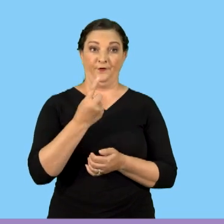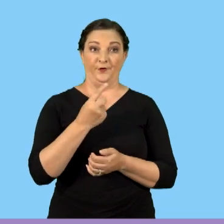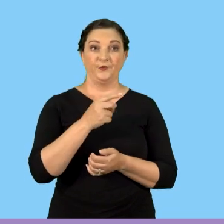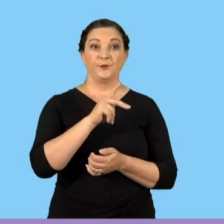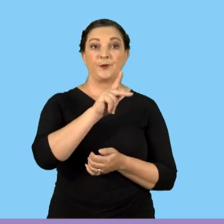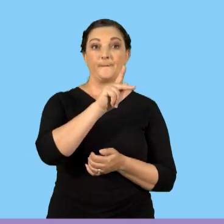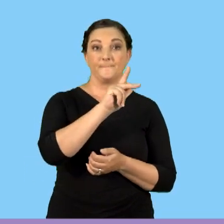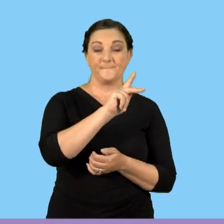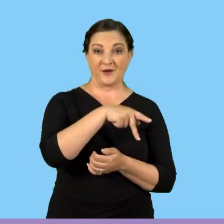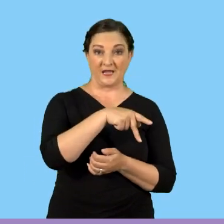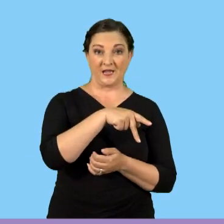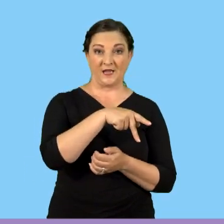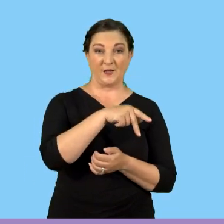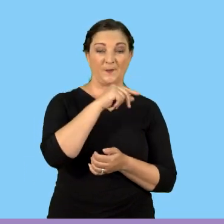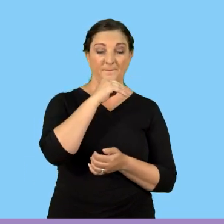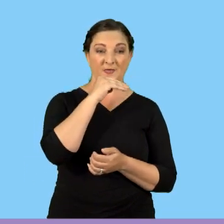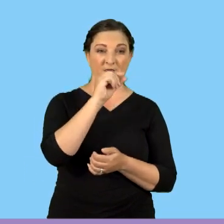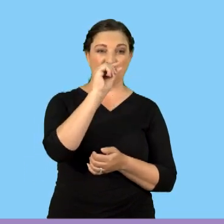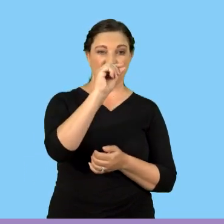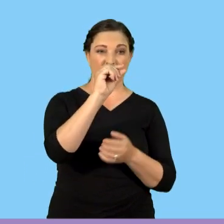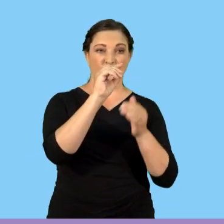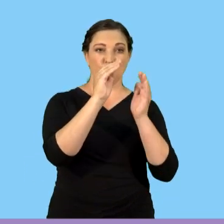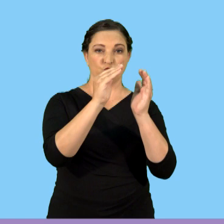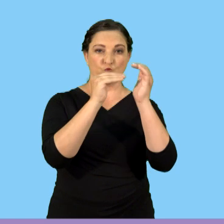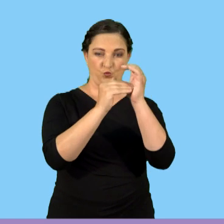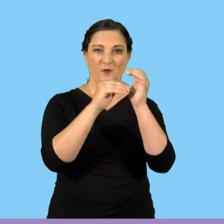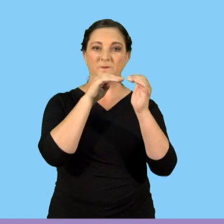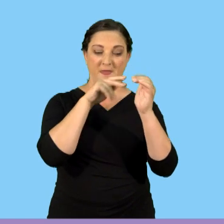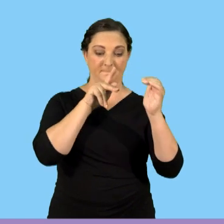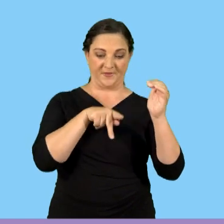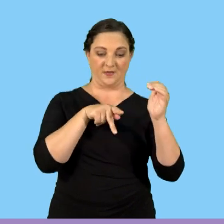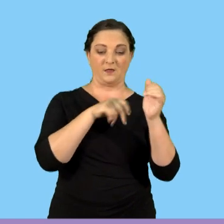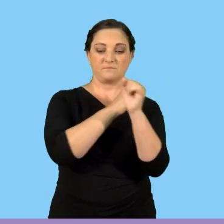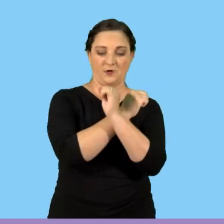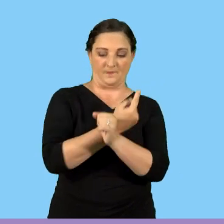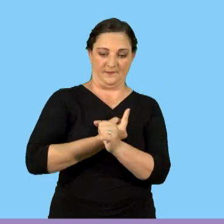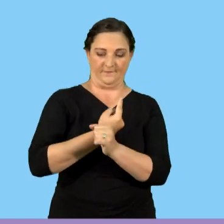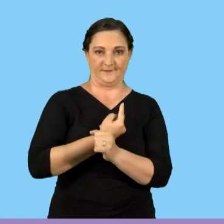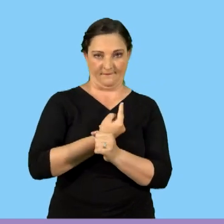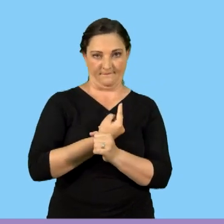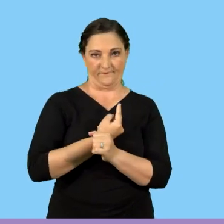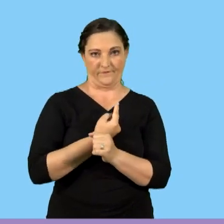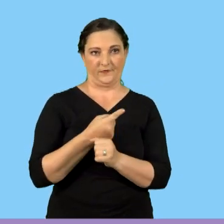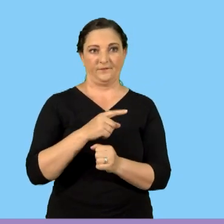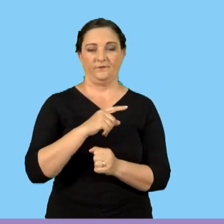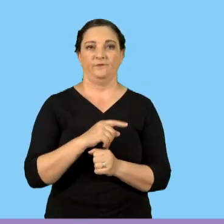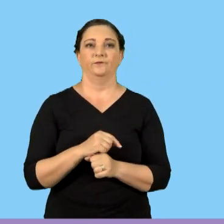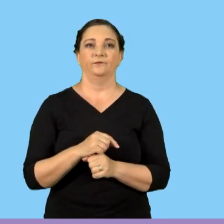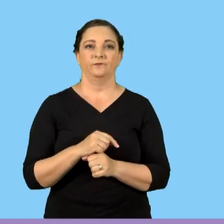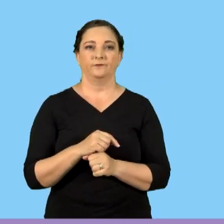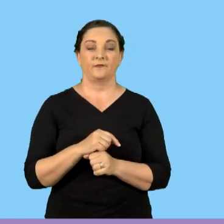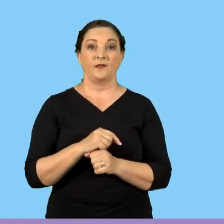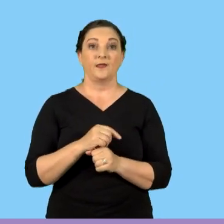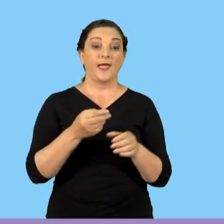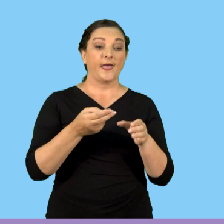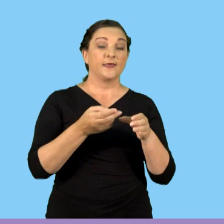So firstly, the P there has been squared. So it means that P is multiplied by itself. So we are going to multiply the input value